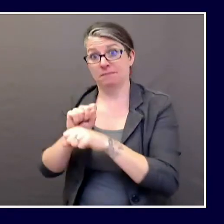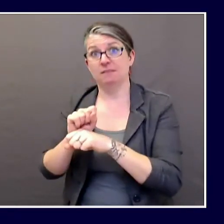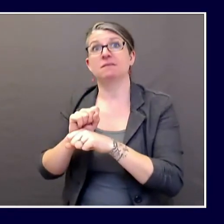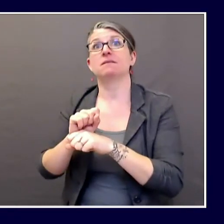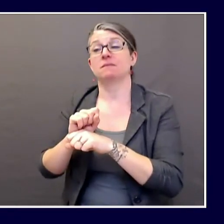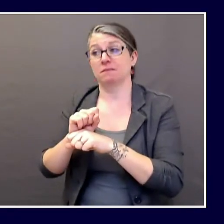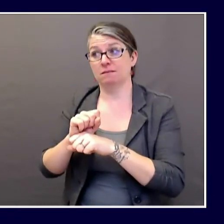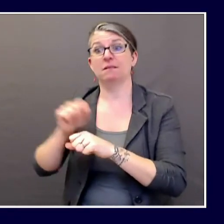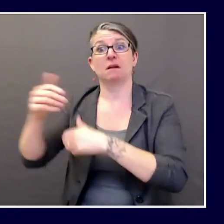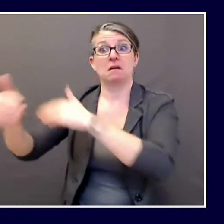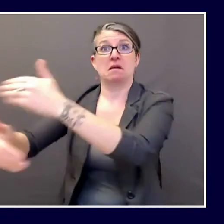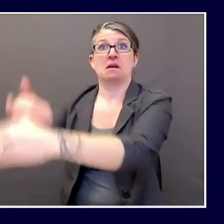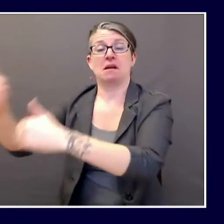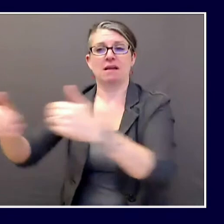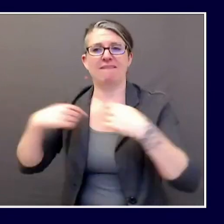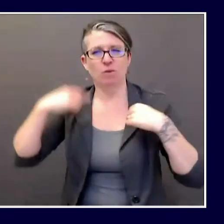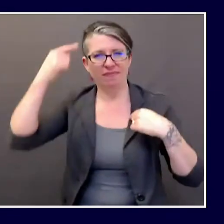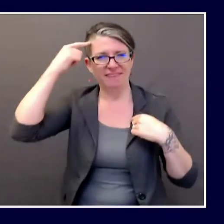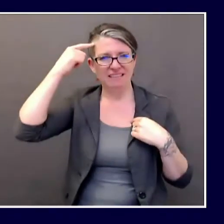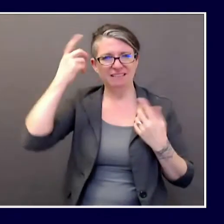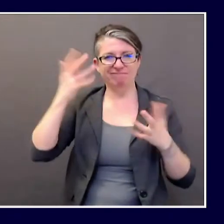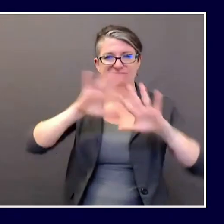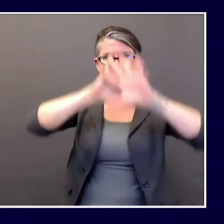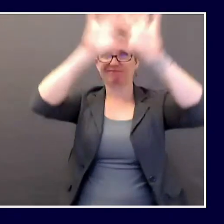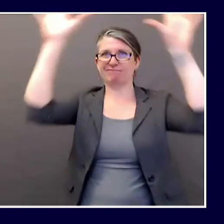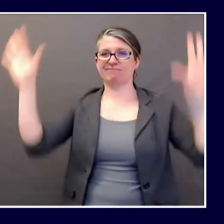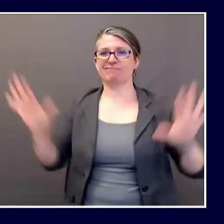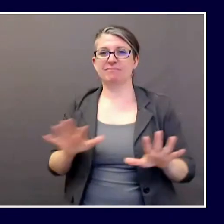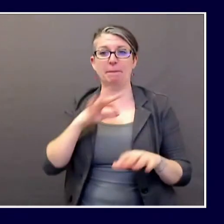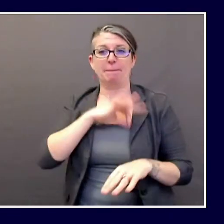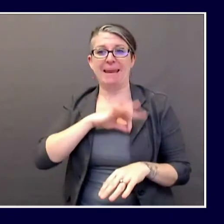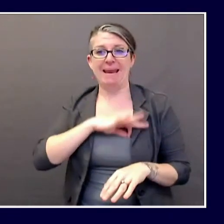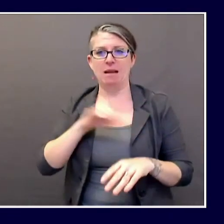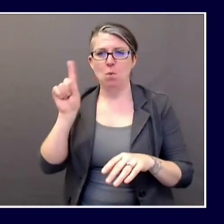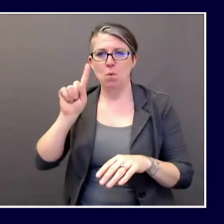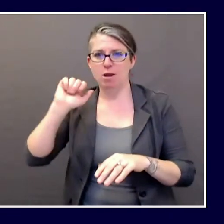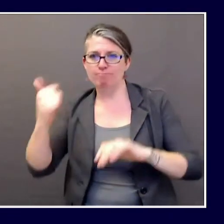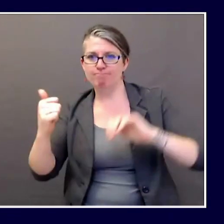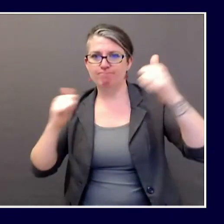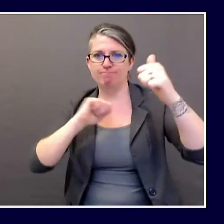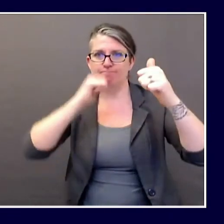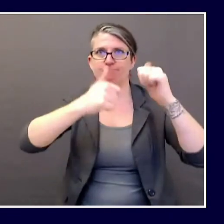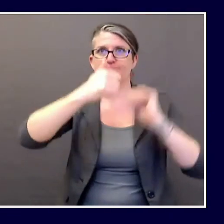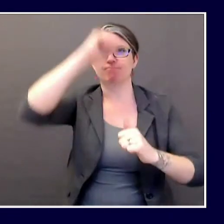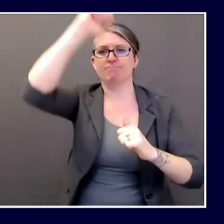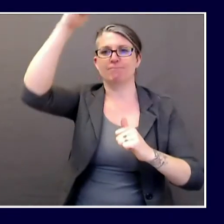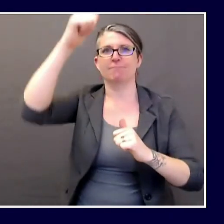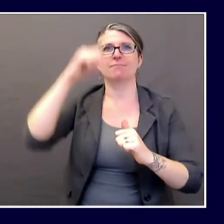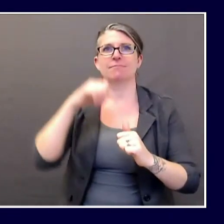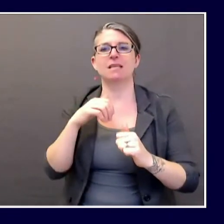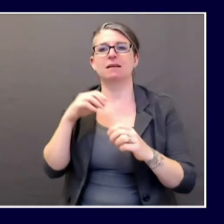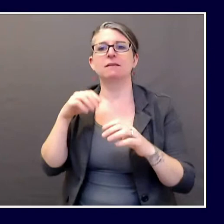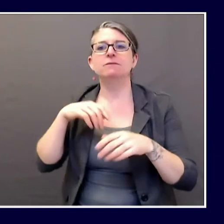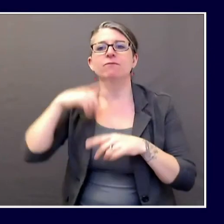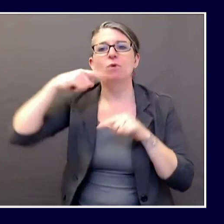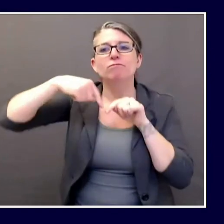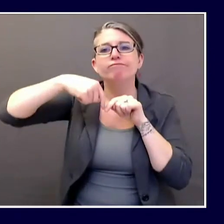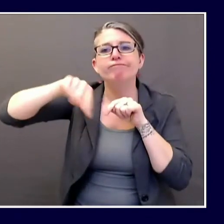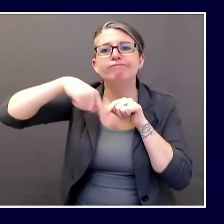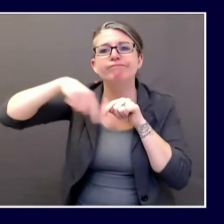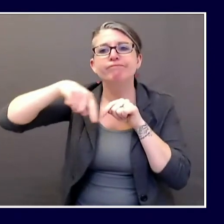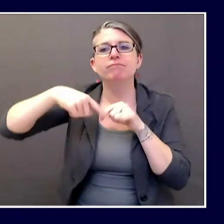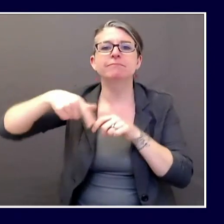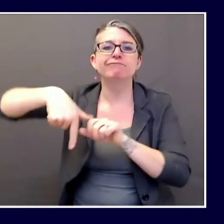a challenge. So we're not slowing down or stopping, adding more points of access. I talked about the channels of